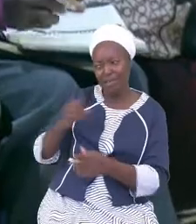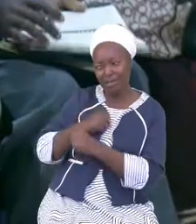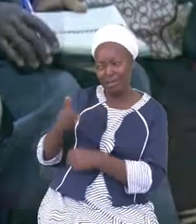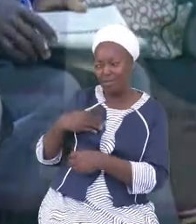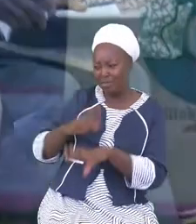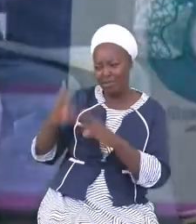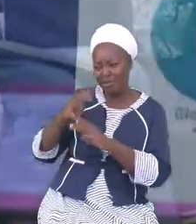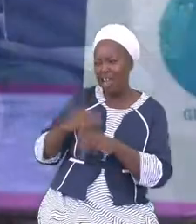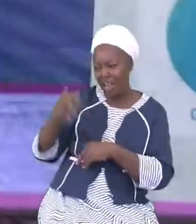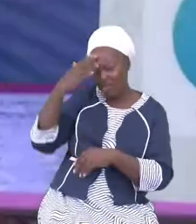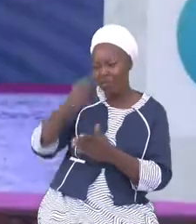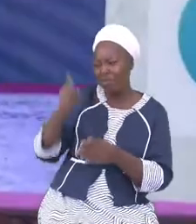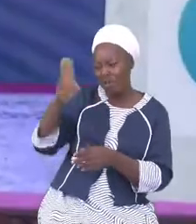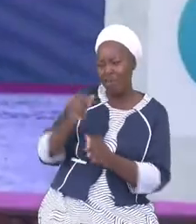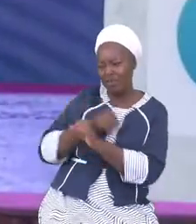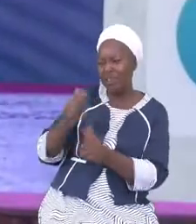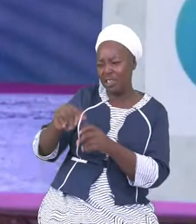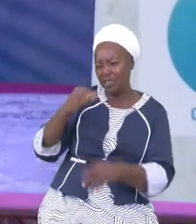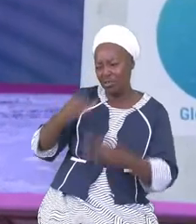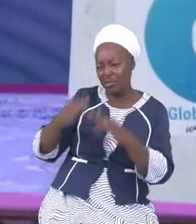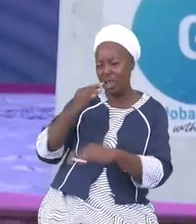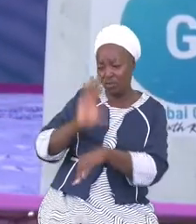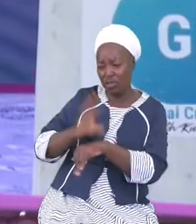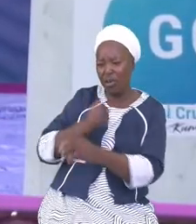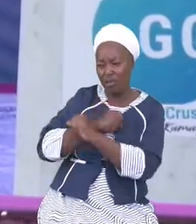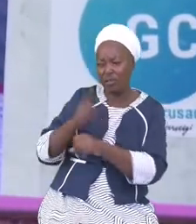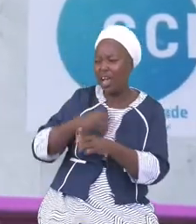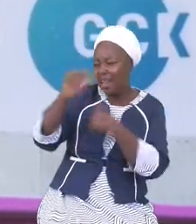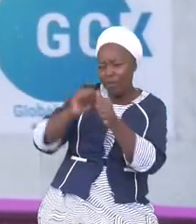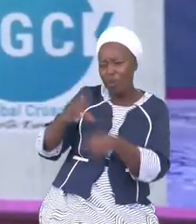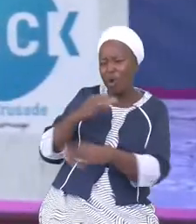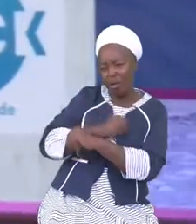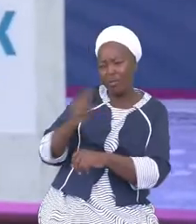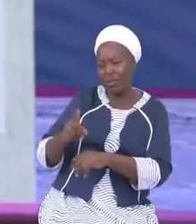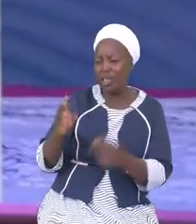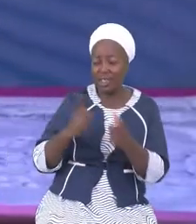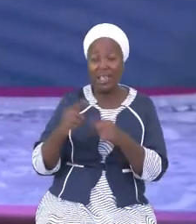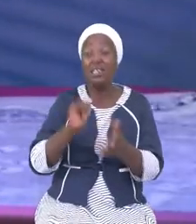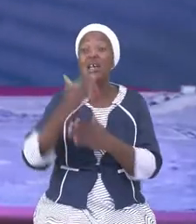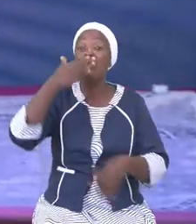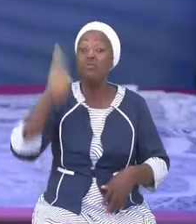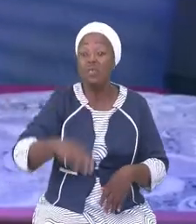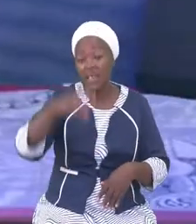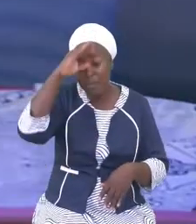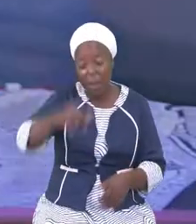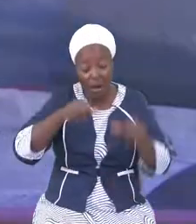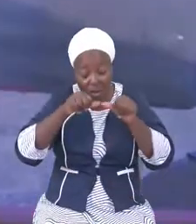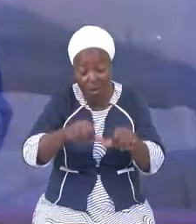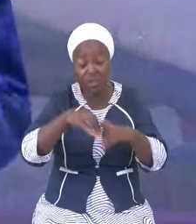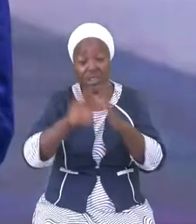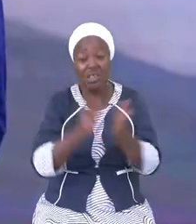loves you. Everybody loves you. The church loves you. And the church was this. The wicked man continues in his